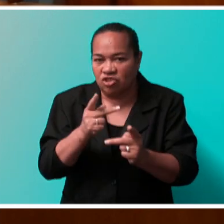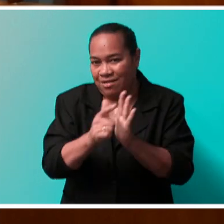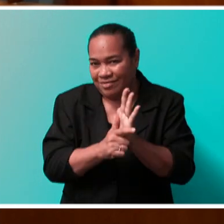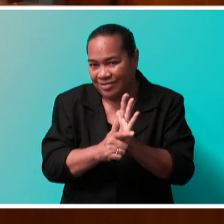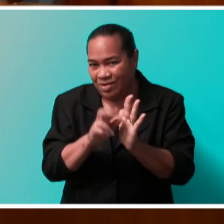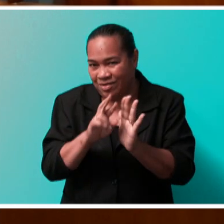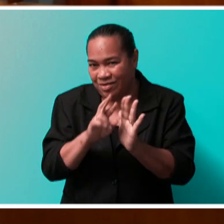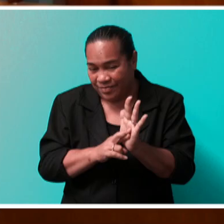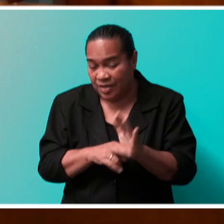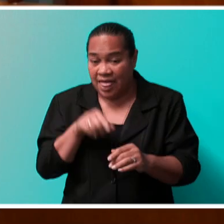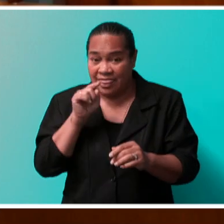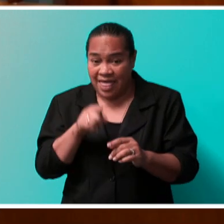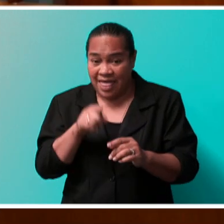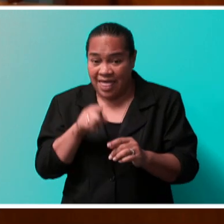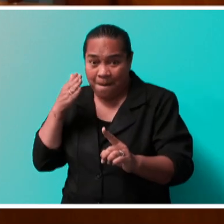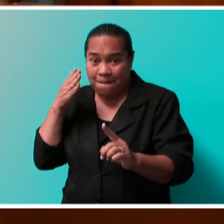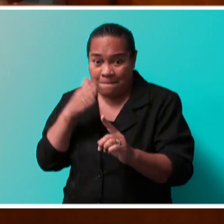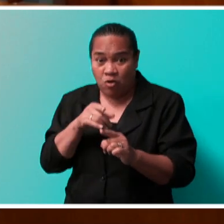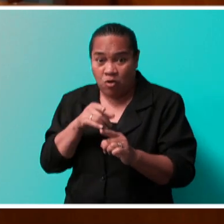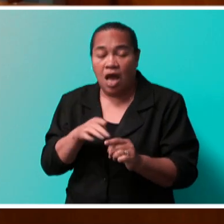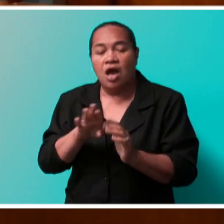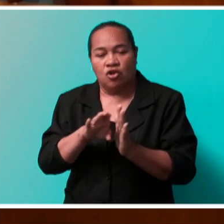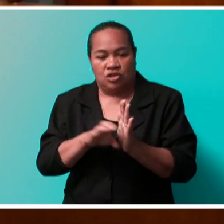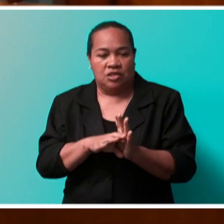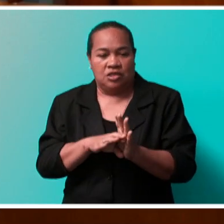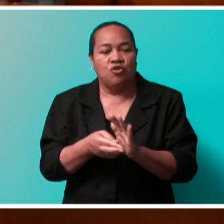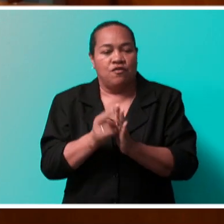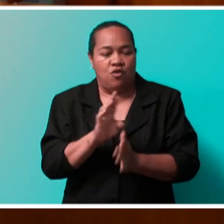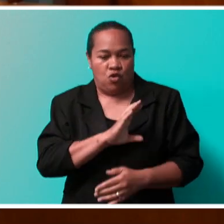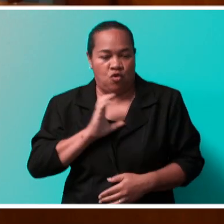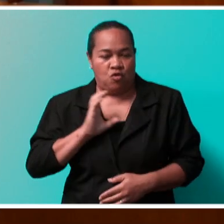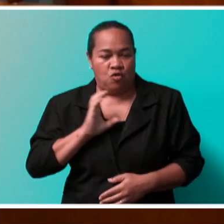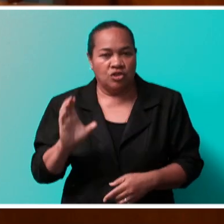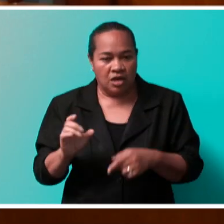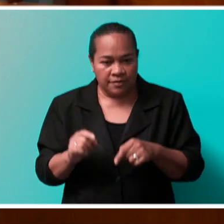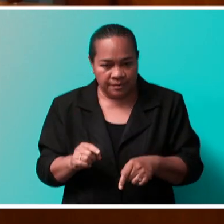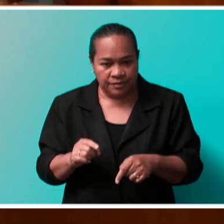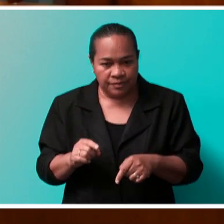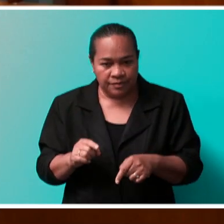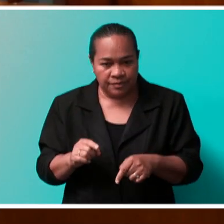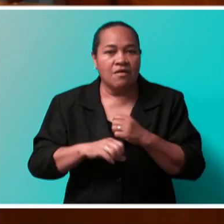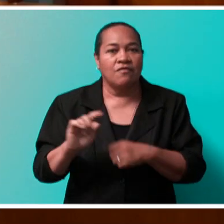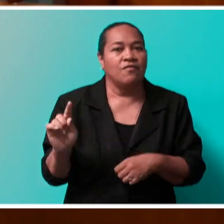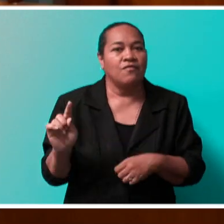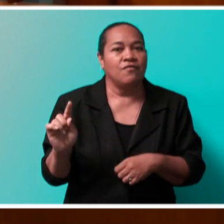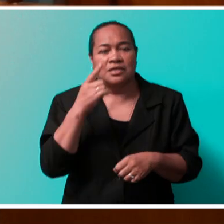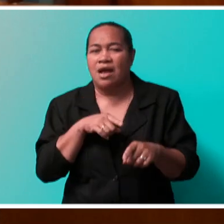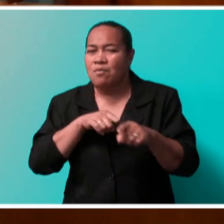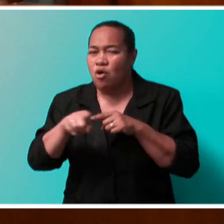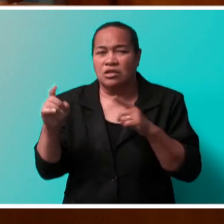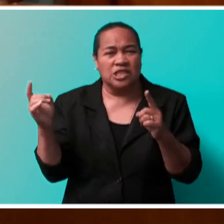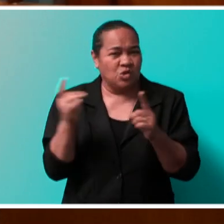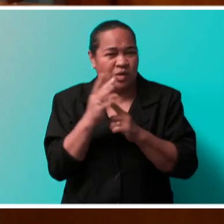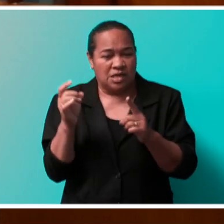Under that approach, the Constitution Review Commission serves as the first and most critical stage